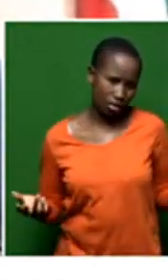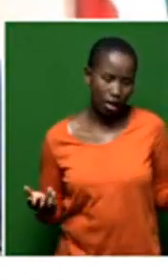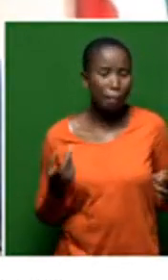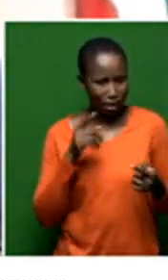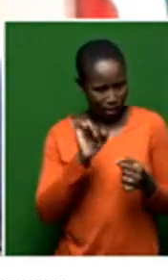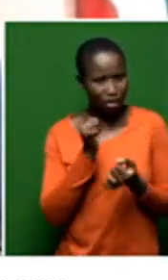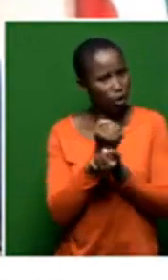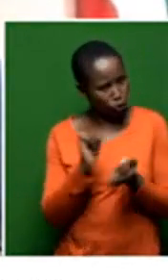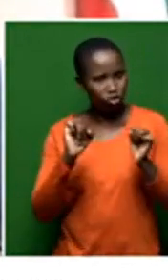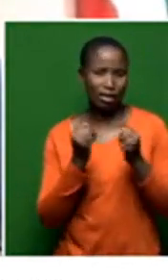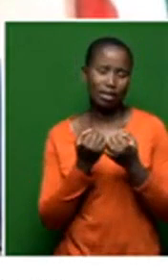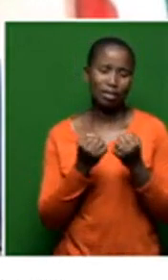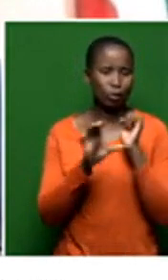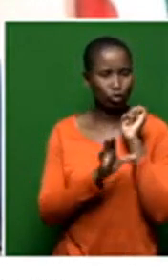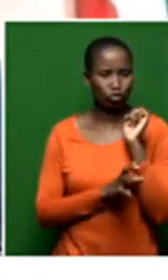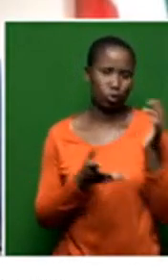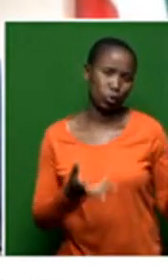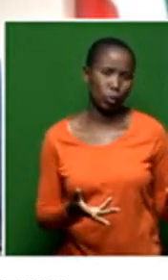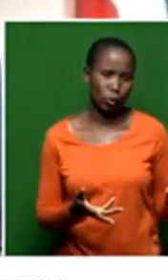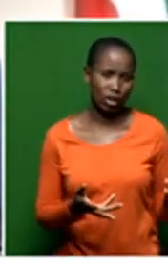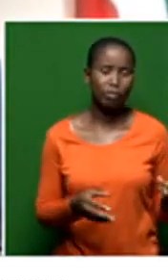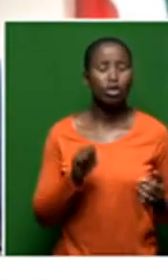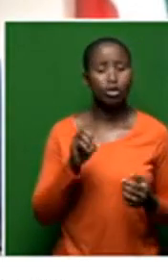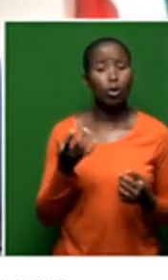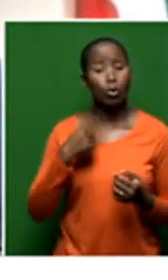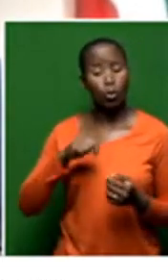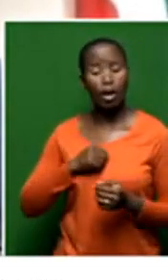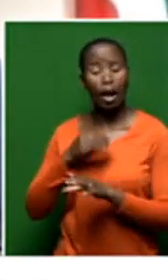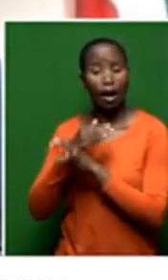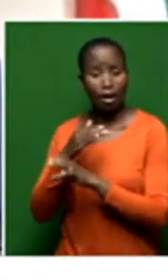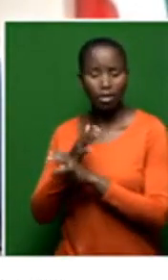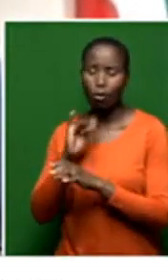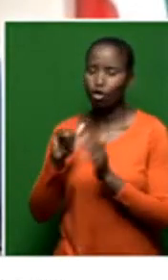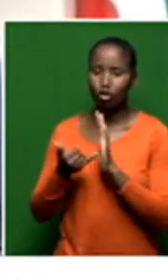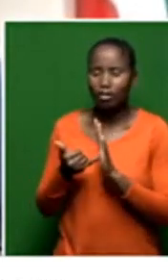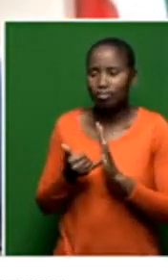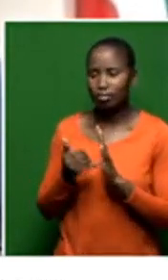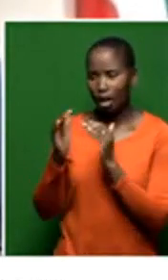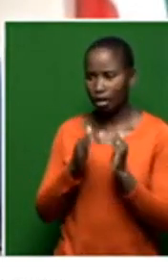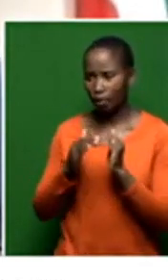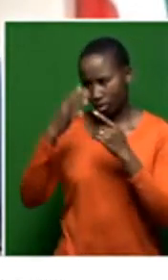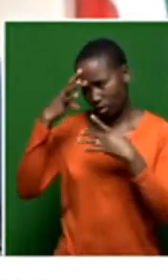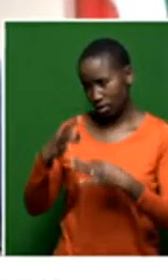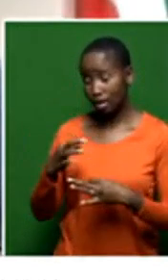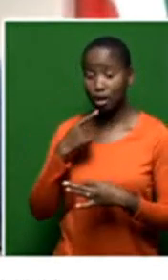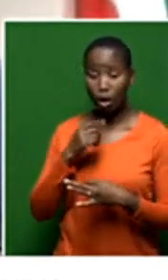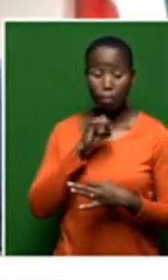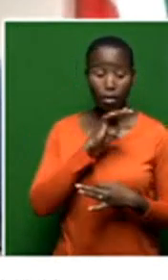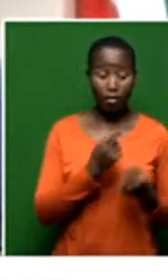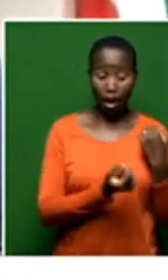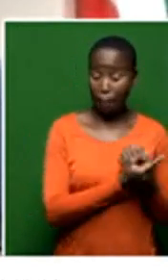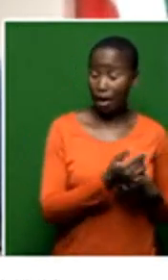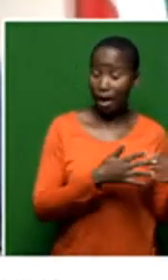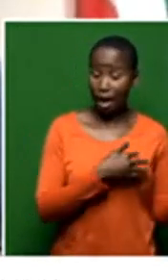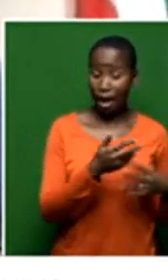constitutional democracy. And as I have said, as ICASA, we then took a conscious decision that the filing of court papers on its